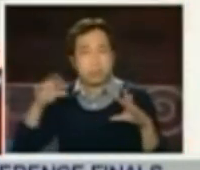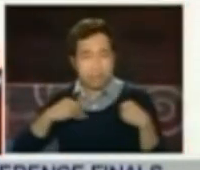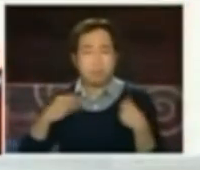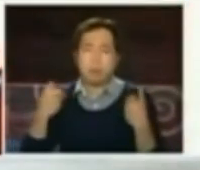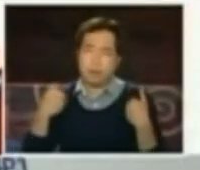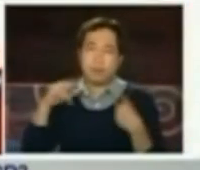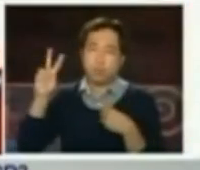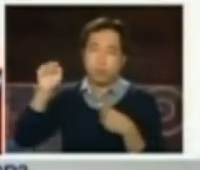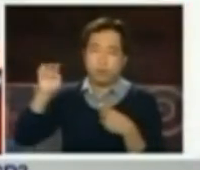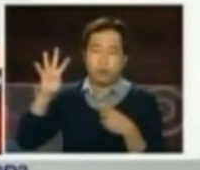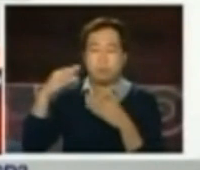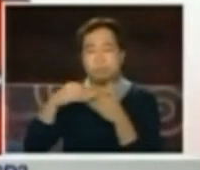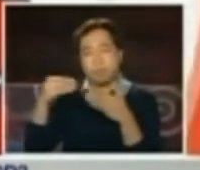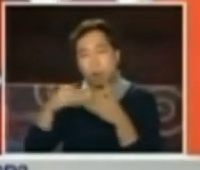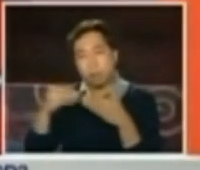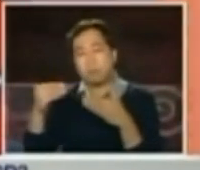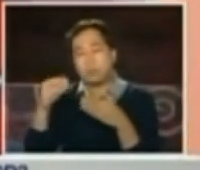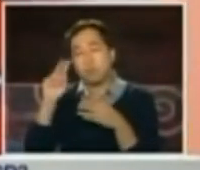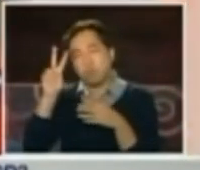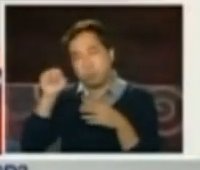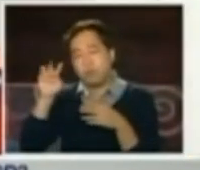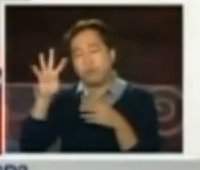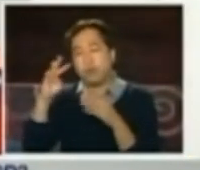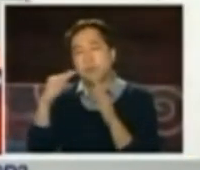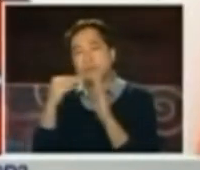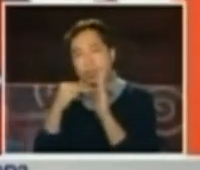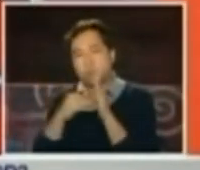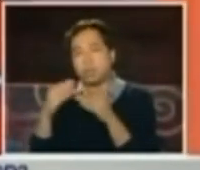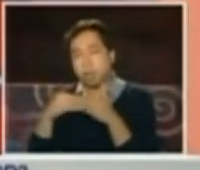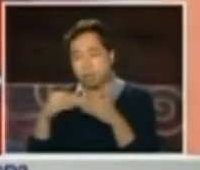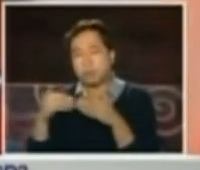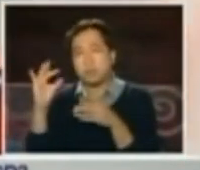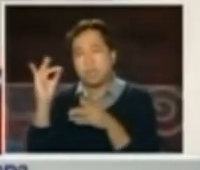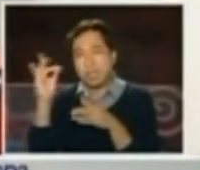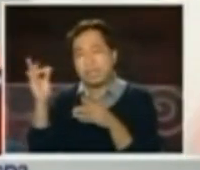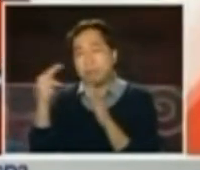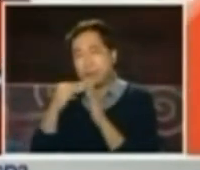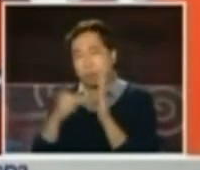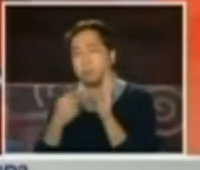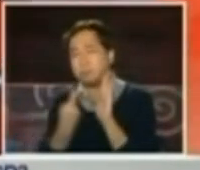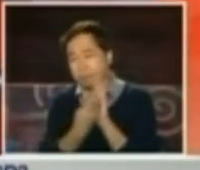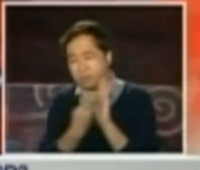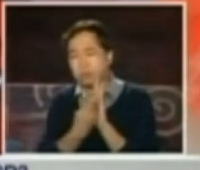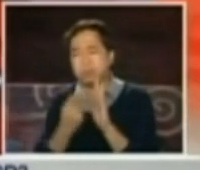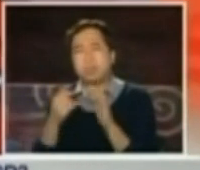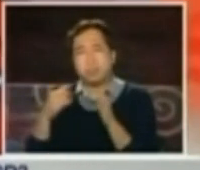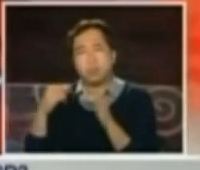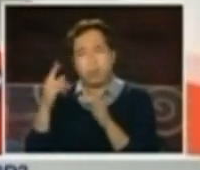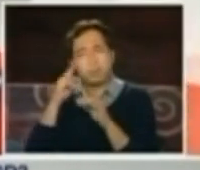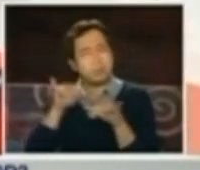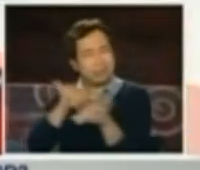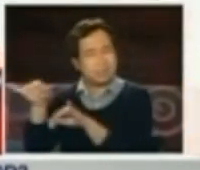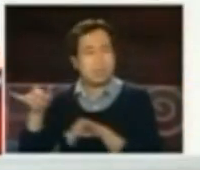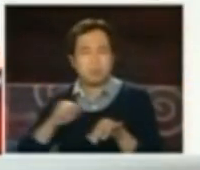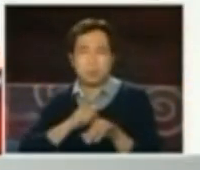$2.4 million, 80 million pesos. And like 20 of us, at least like-minded, feel that that should have been disclosed